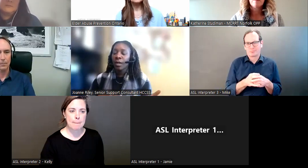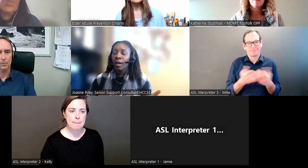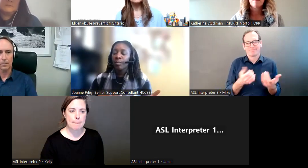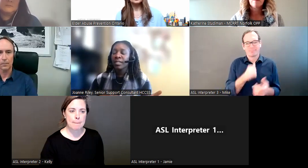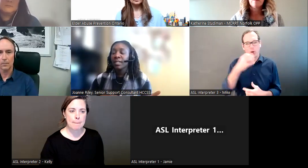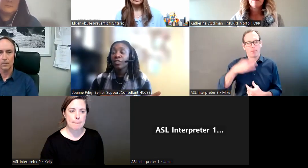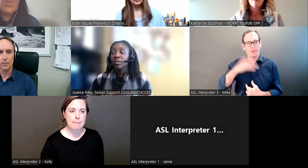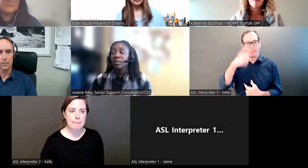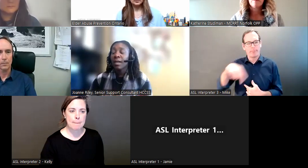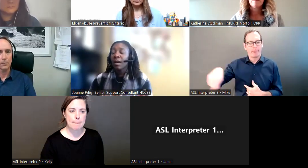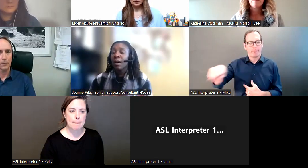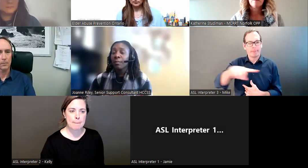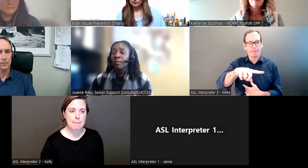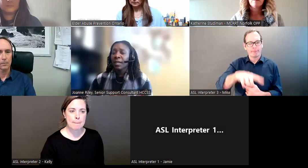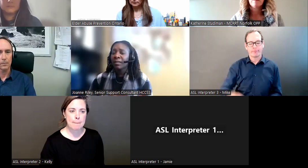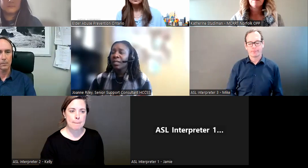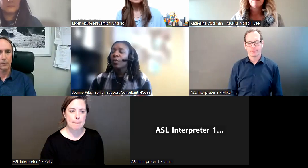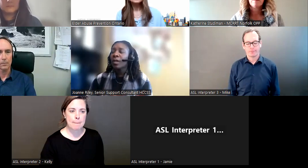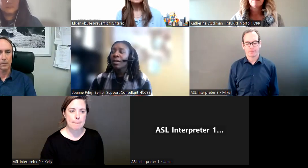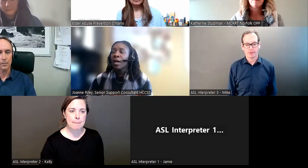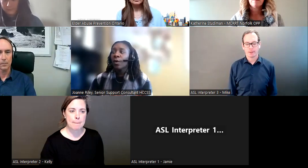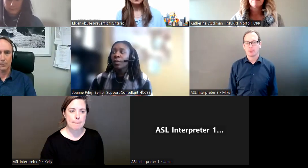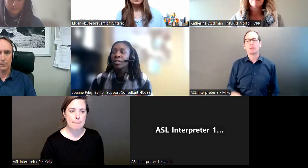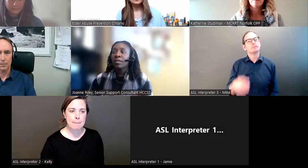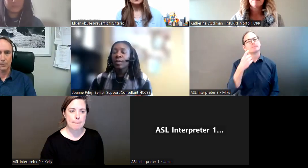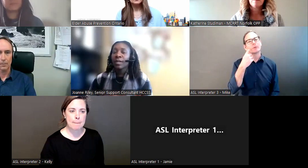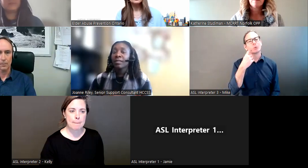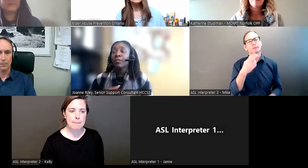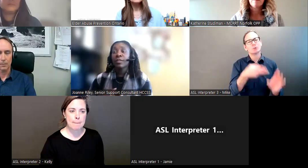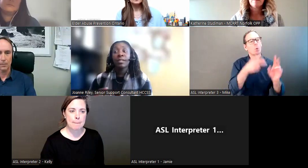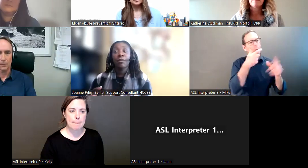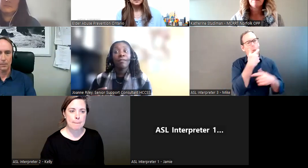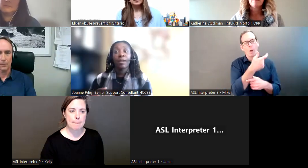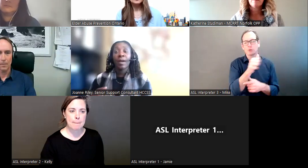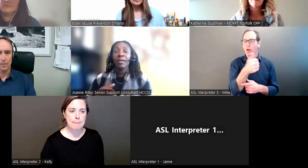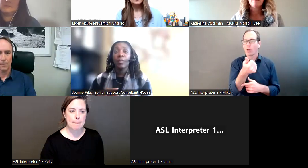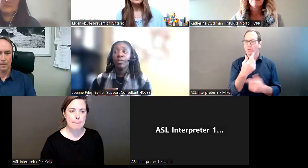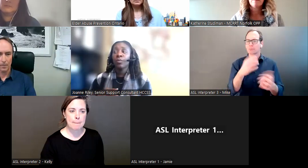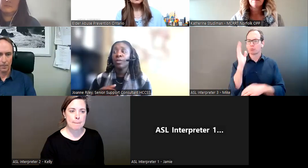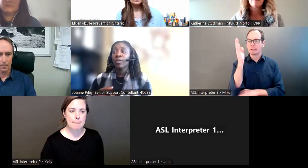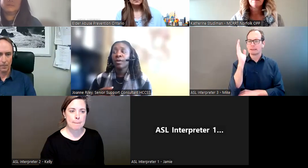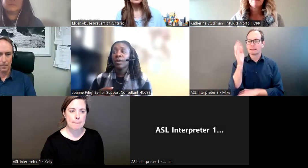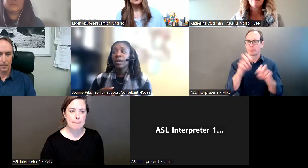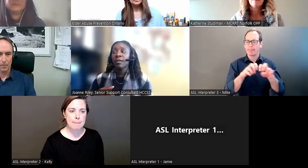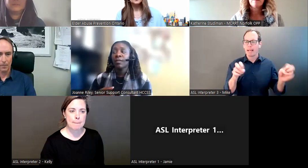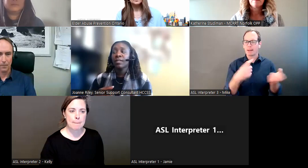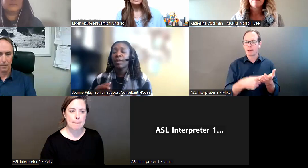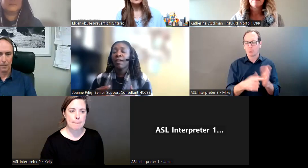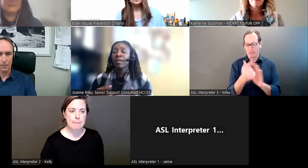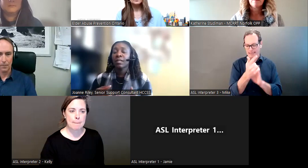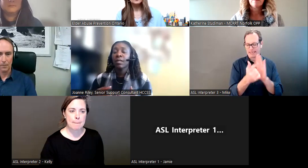earlier presentations, like the legal one, we talked about like the different demographic, right? We know there are a lot